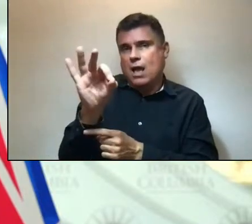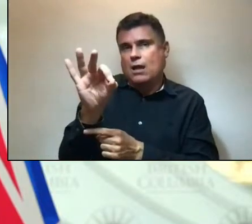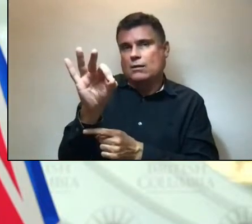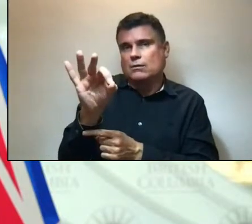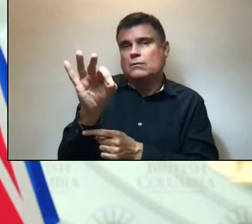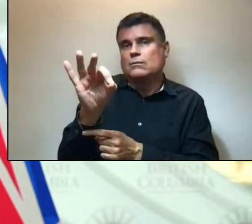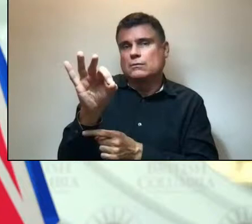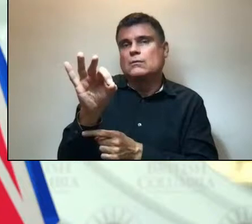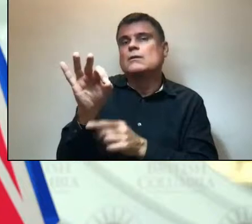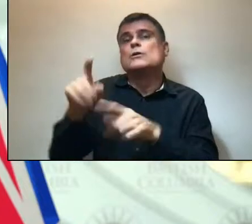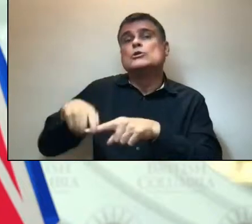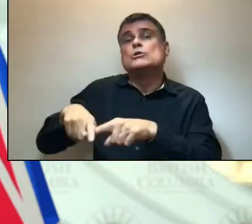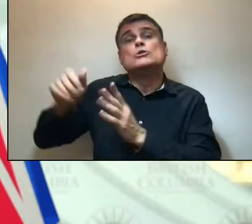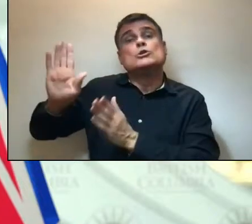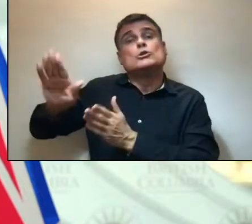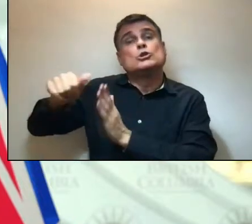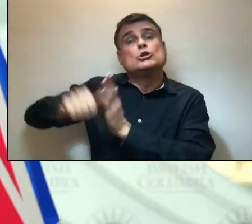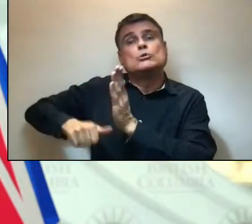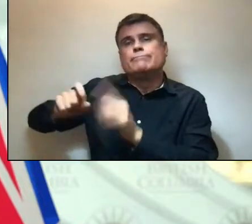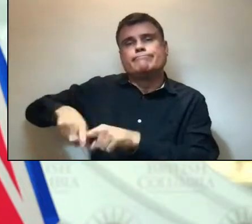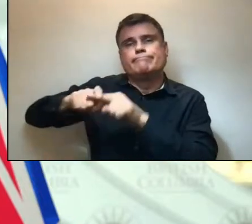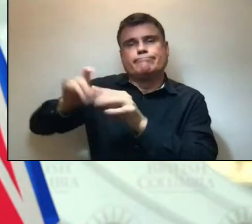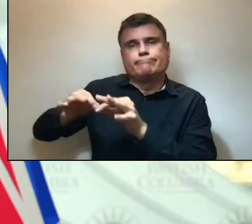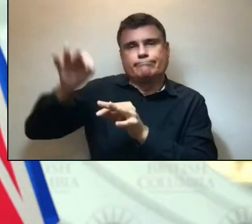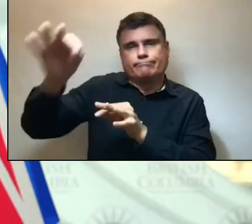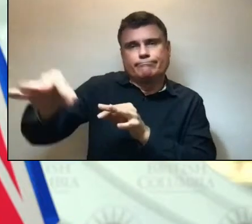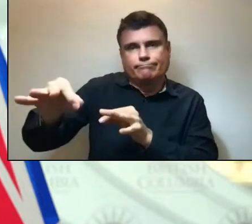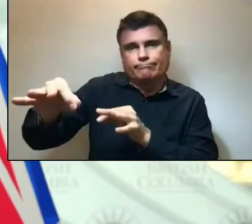get the surgery they need. That is the promise of our